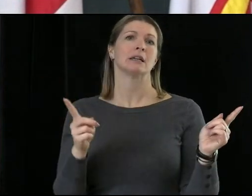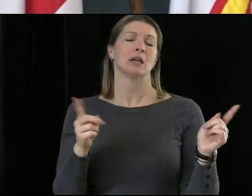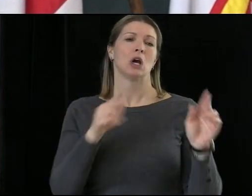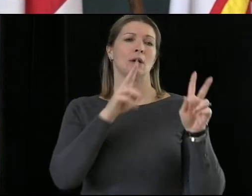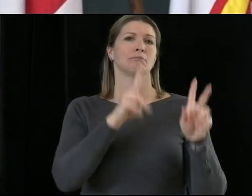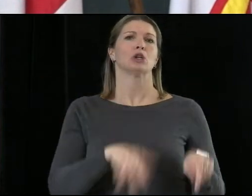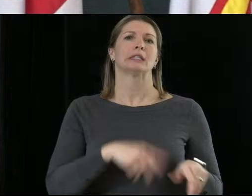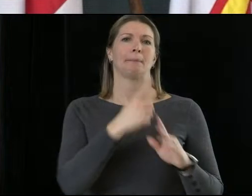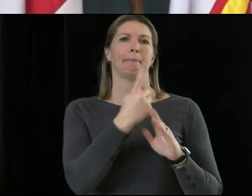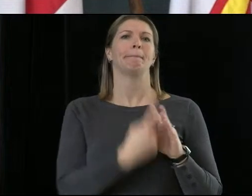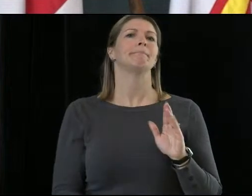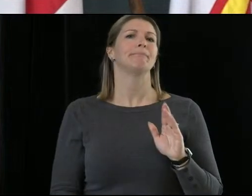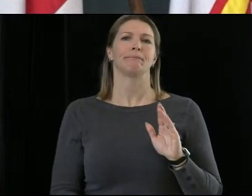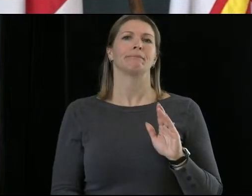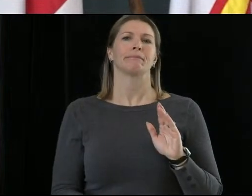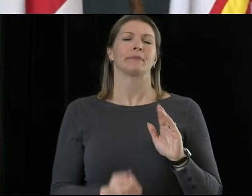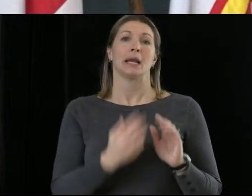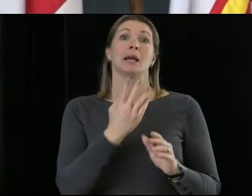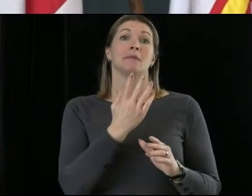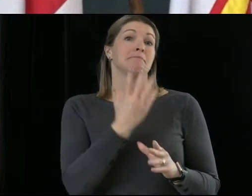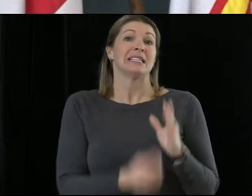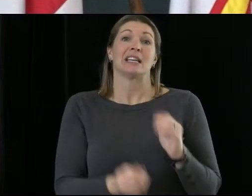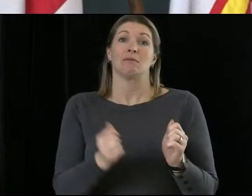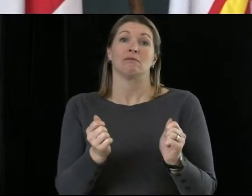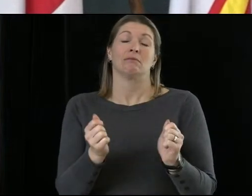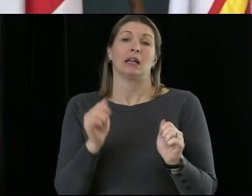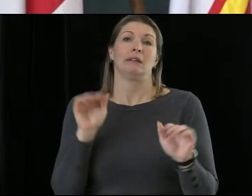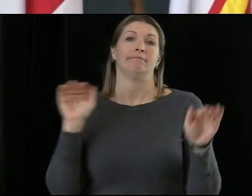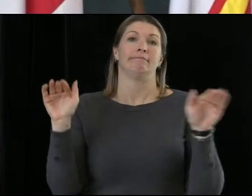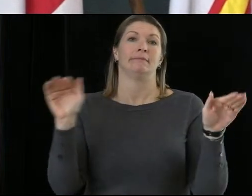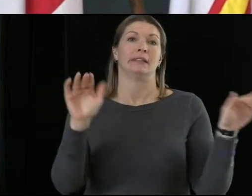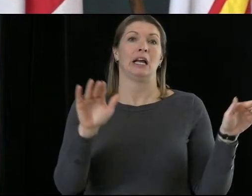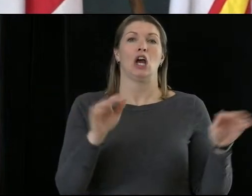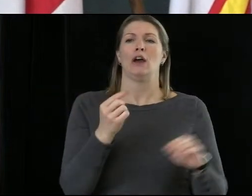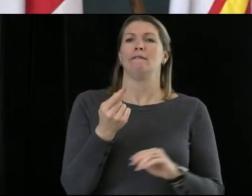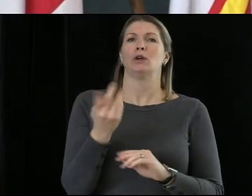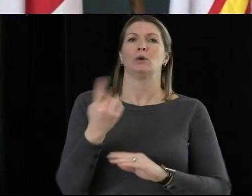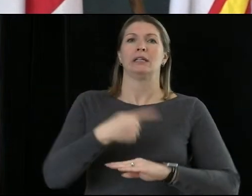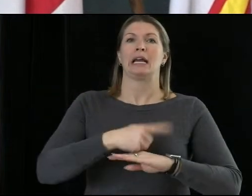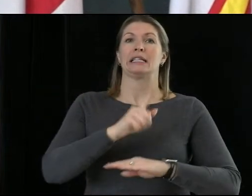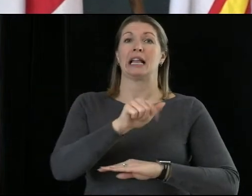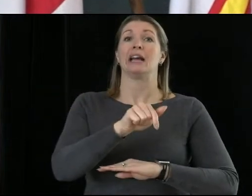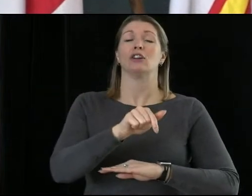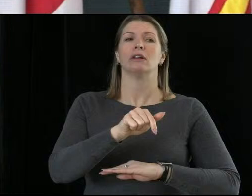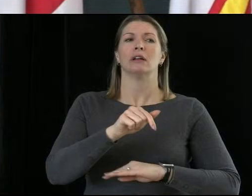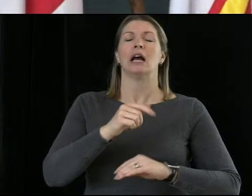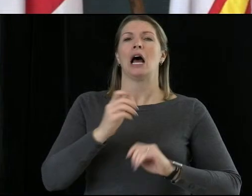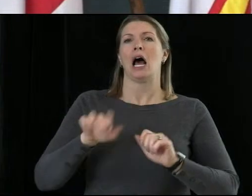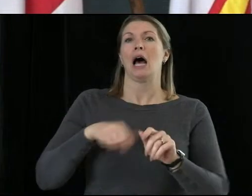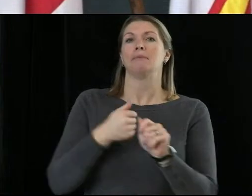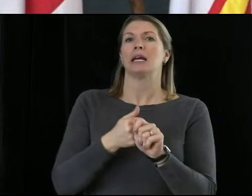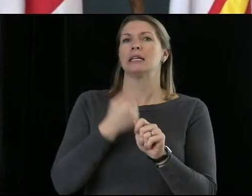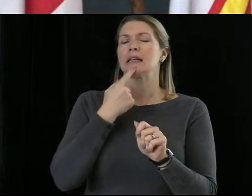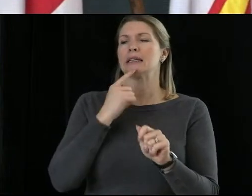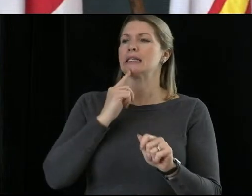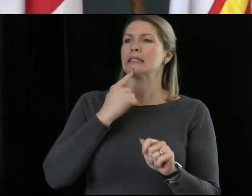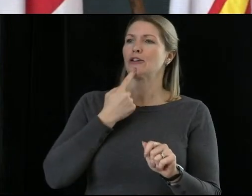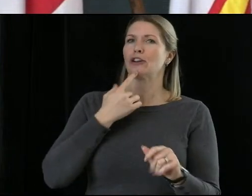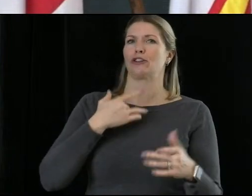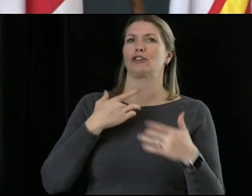for Courtney. Just a few days after that, they updated to say that they had serious concerns for her